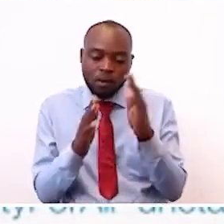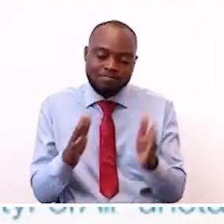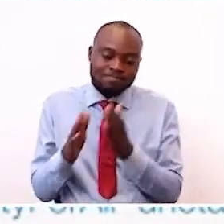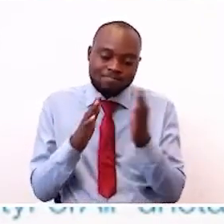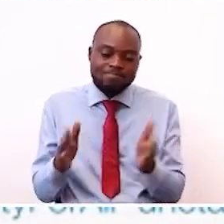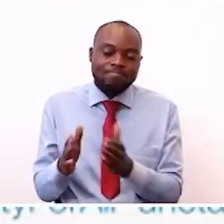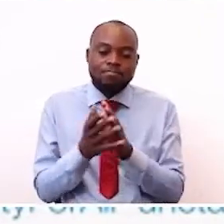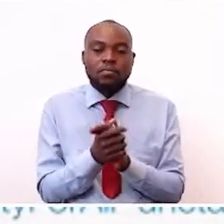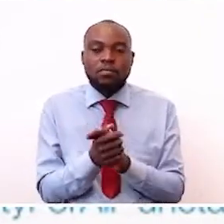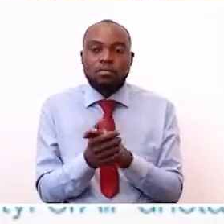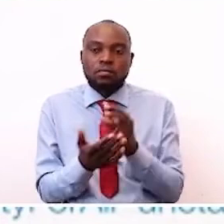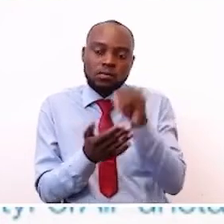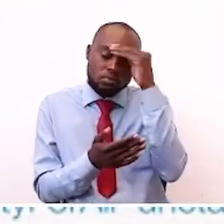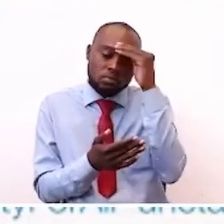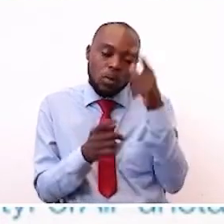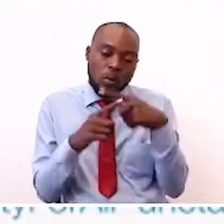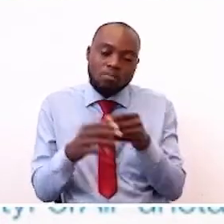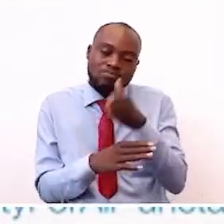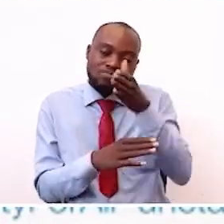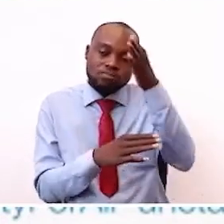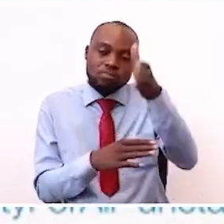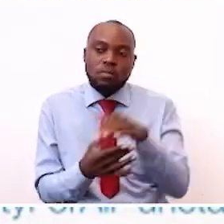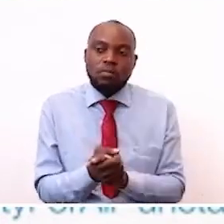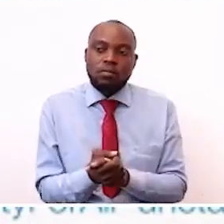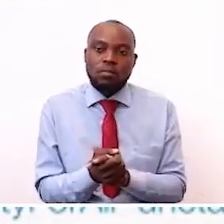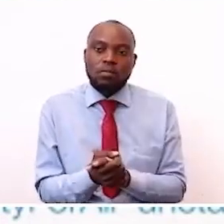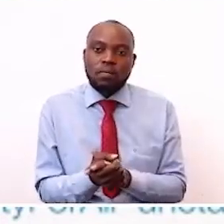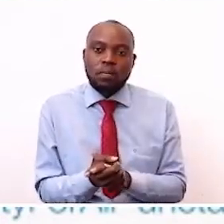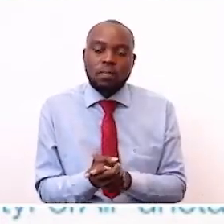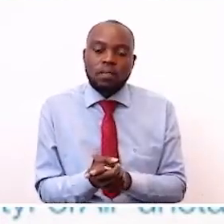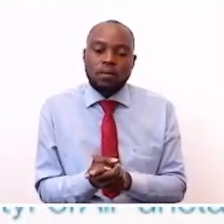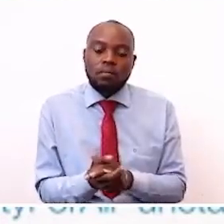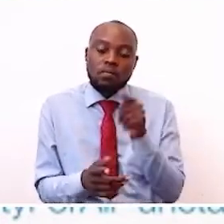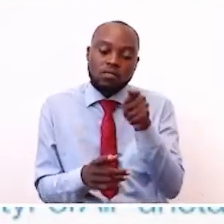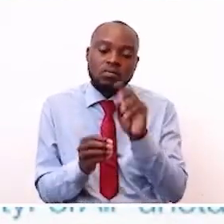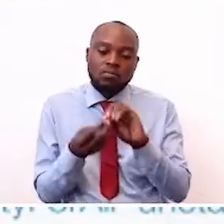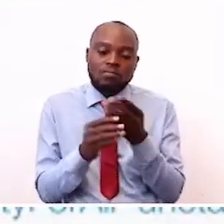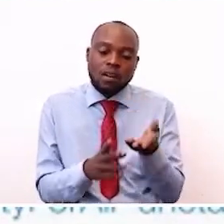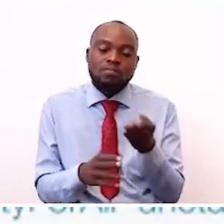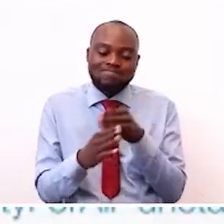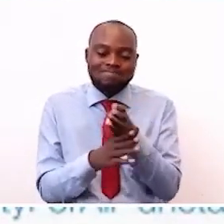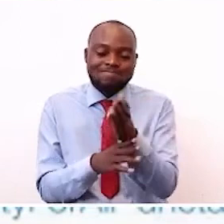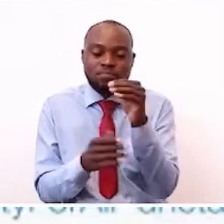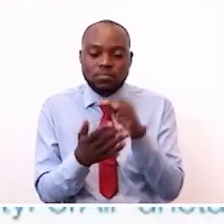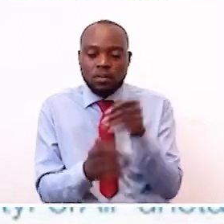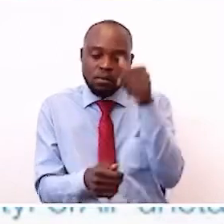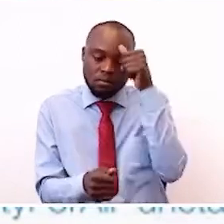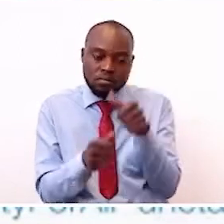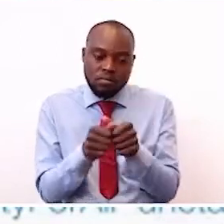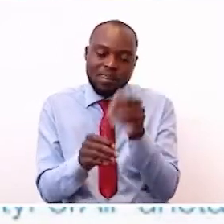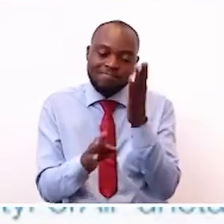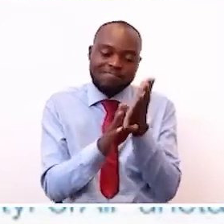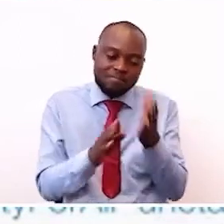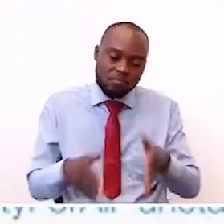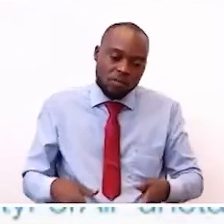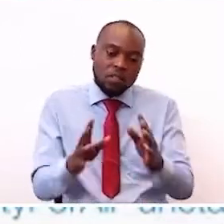climate adaptation, and so on? Are you debt sustainable from that perspective? And that, remember, is a different way of seeing